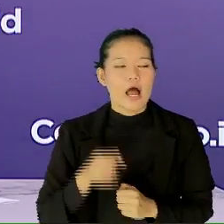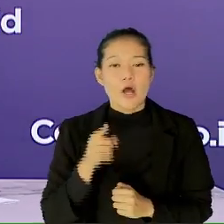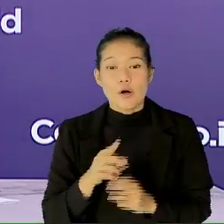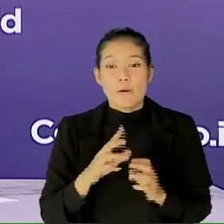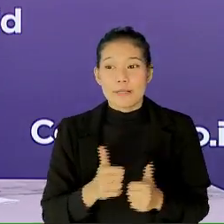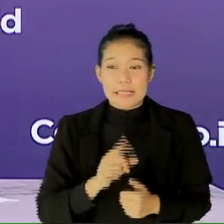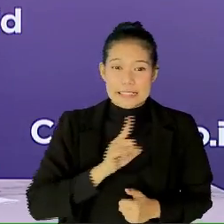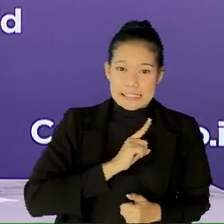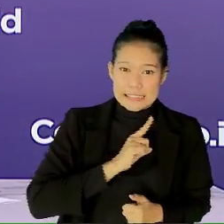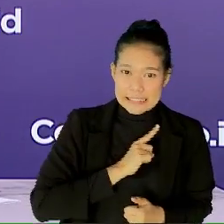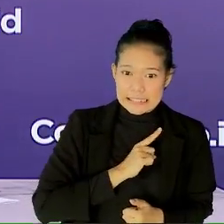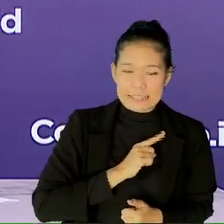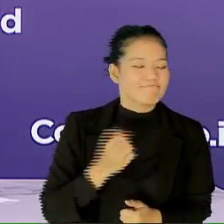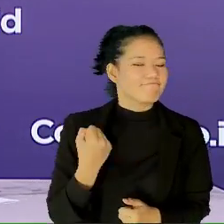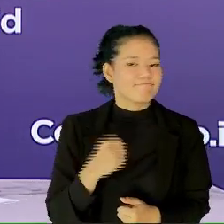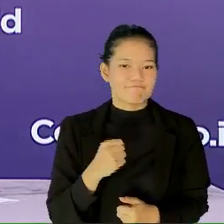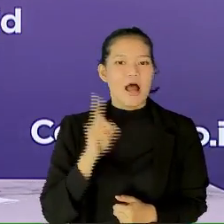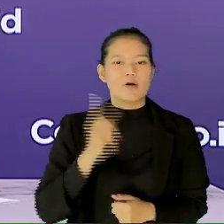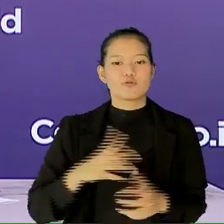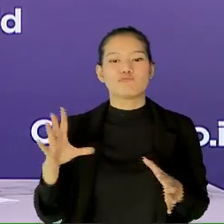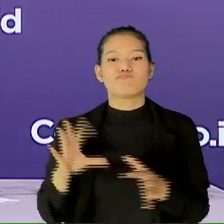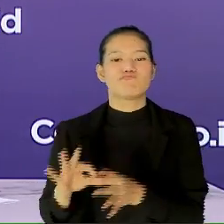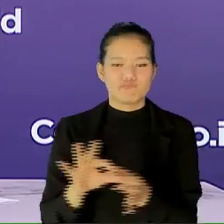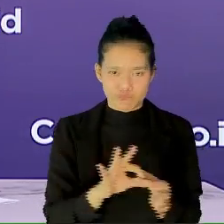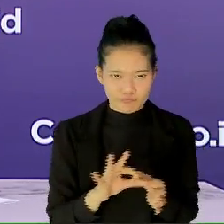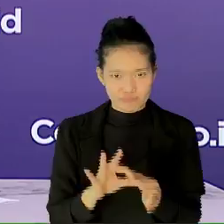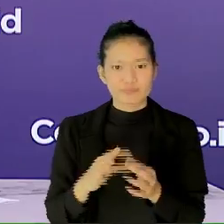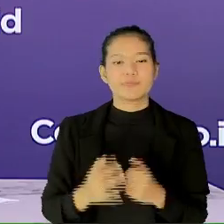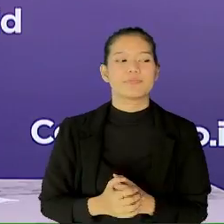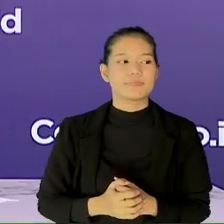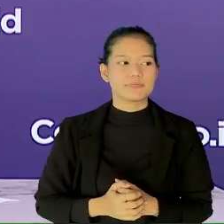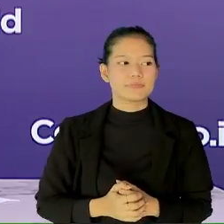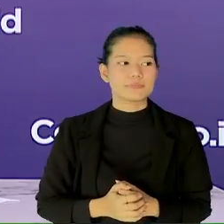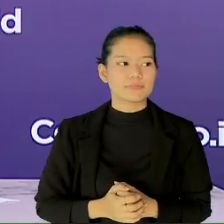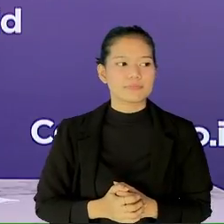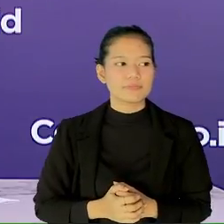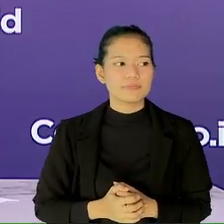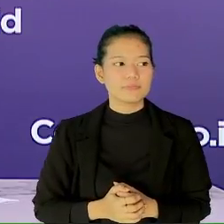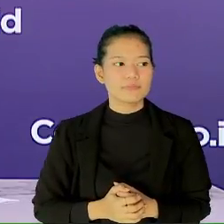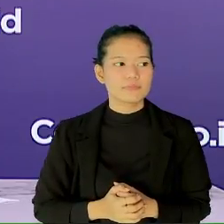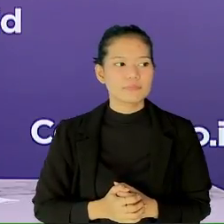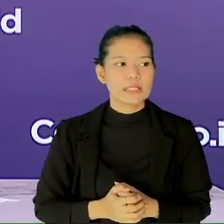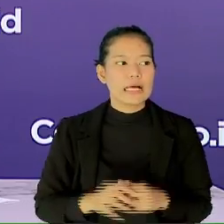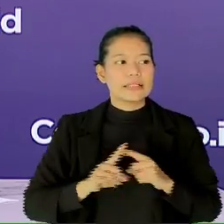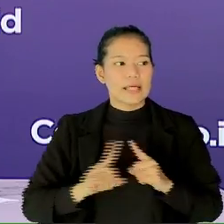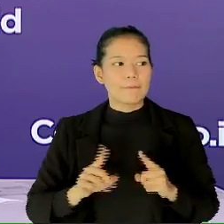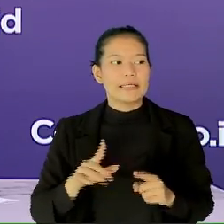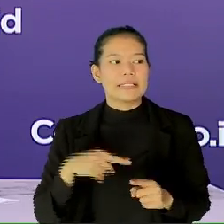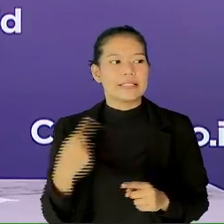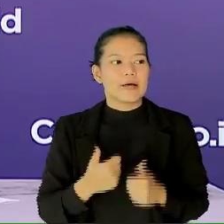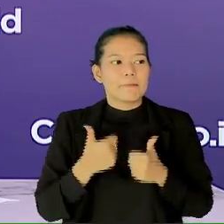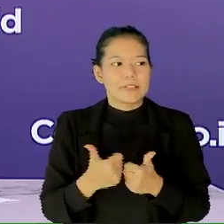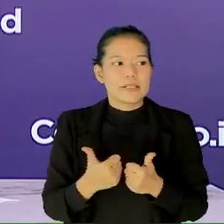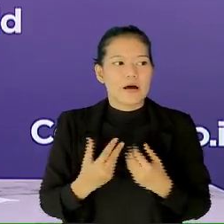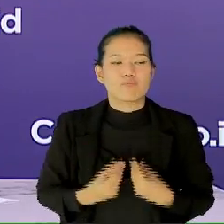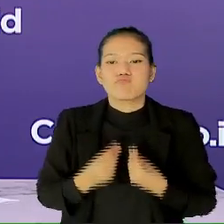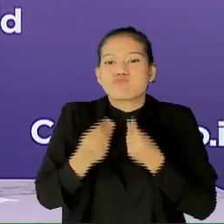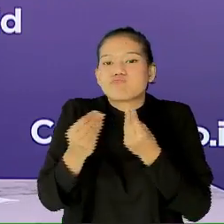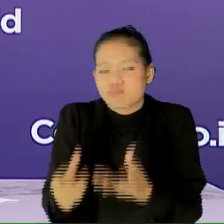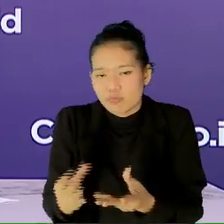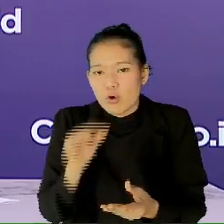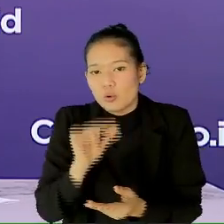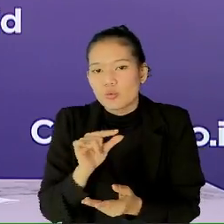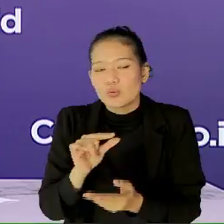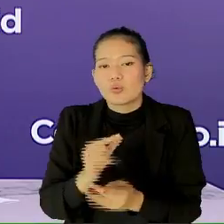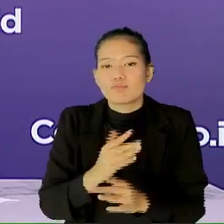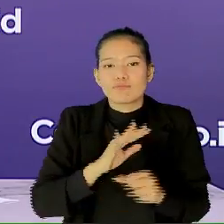completed overnight. Once we manage to do so, However, we can greatly contribute to